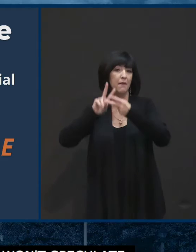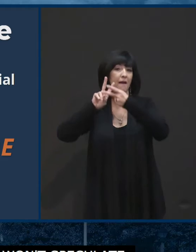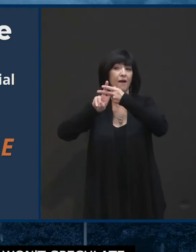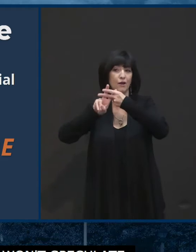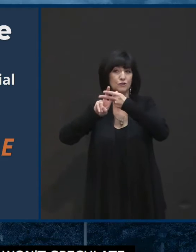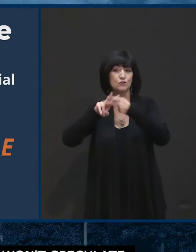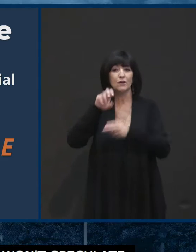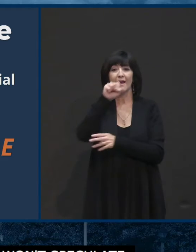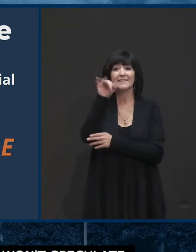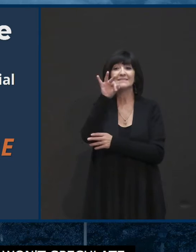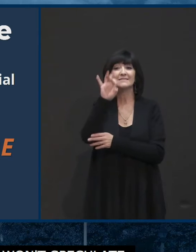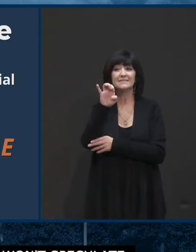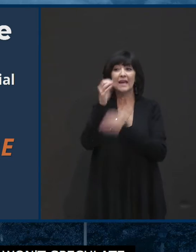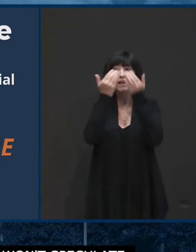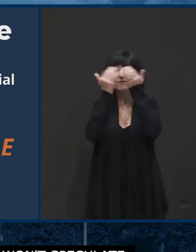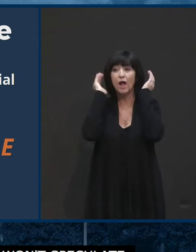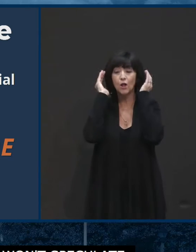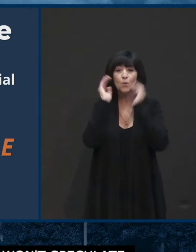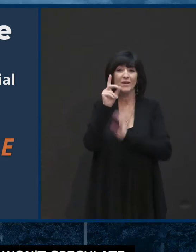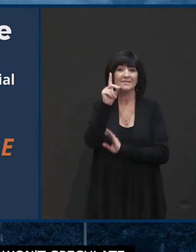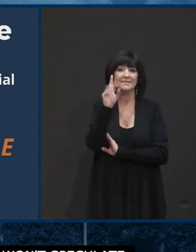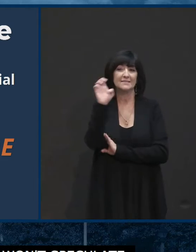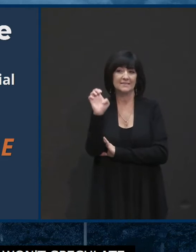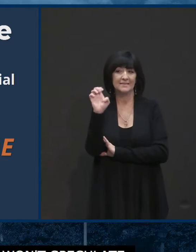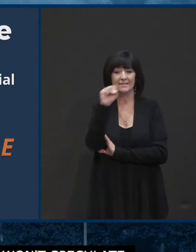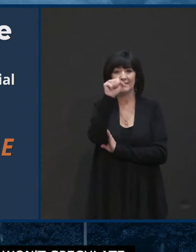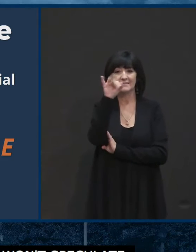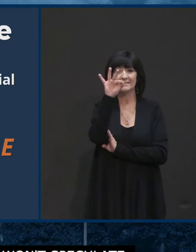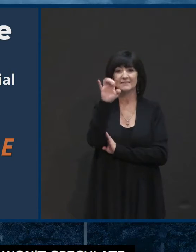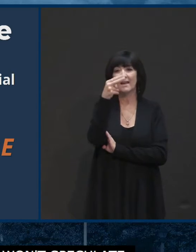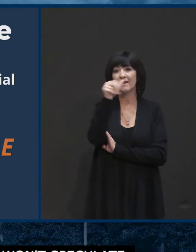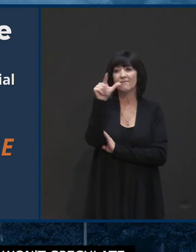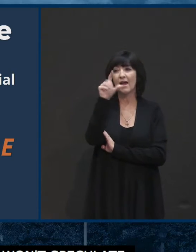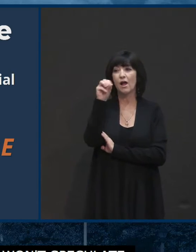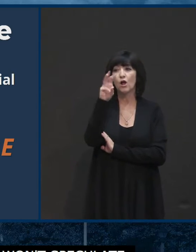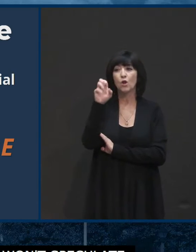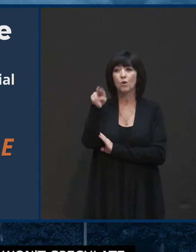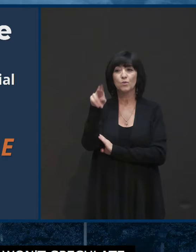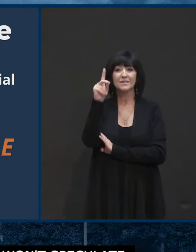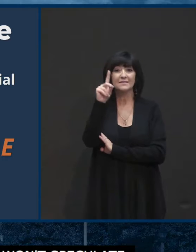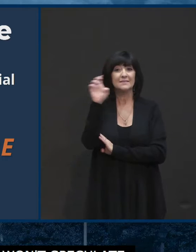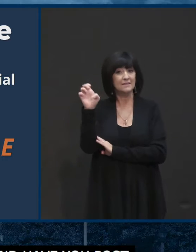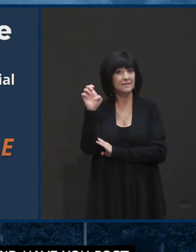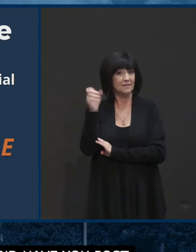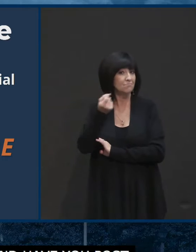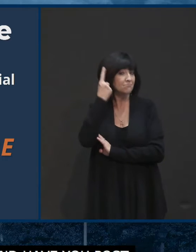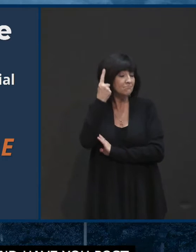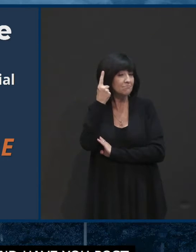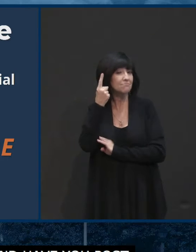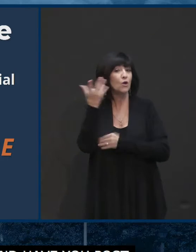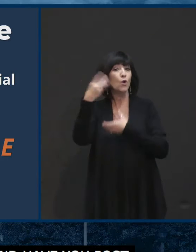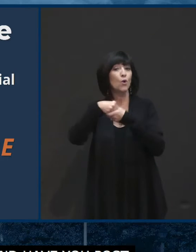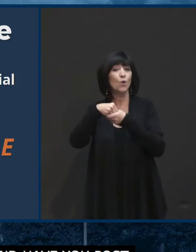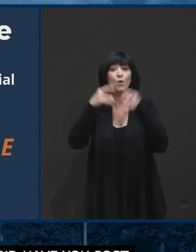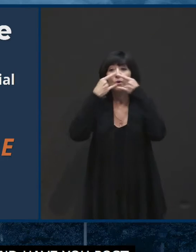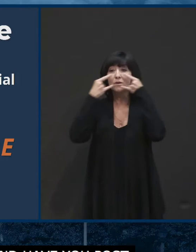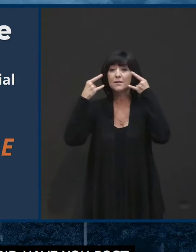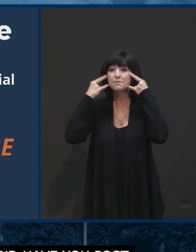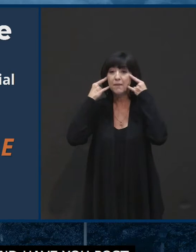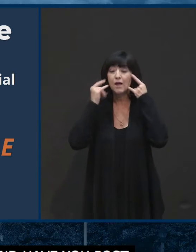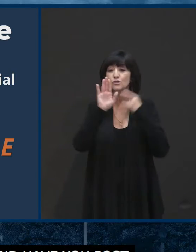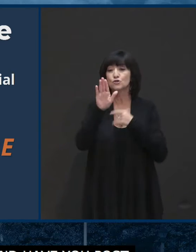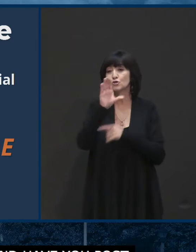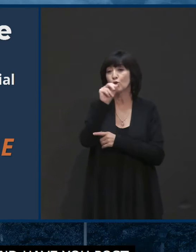#SafeHalloweenDE. It's an opportunity to wear a mask, wear your COVID-19 mask as well as